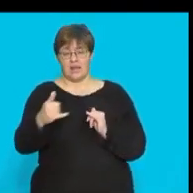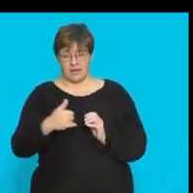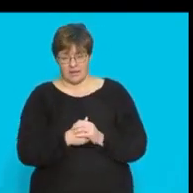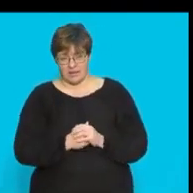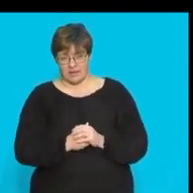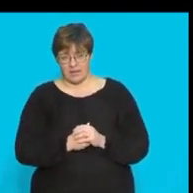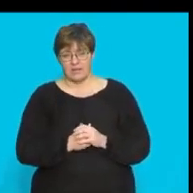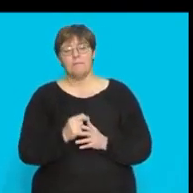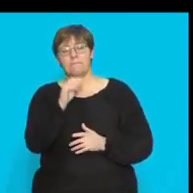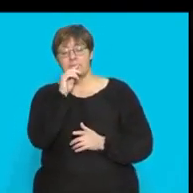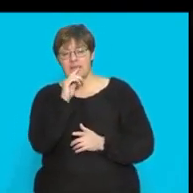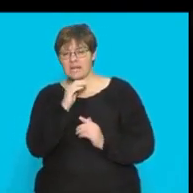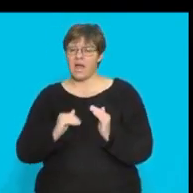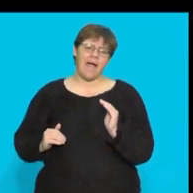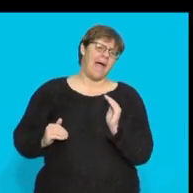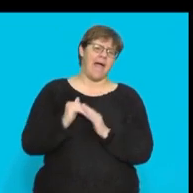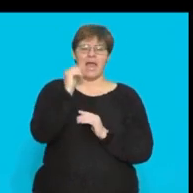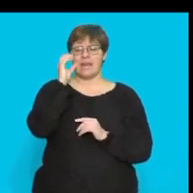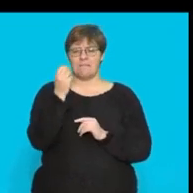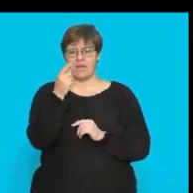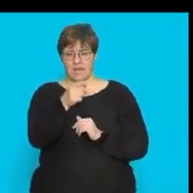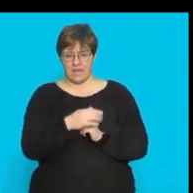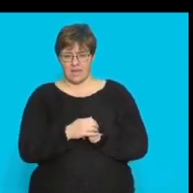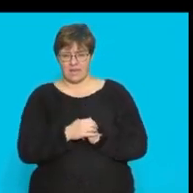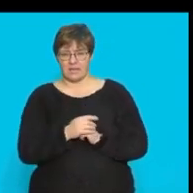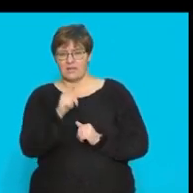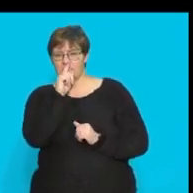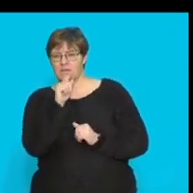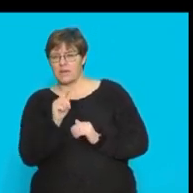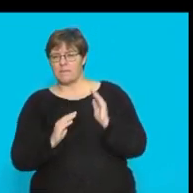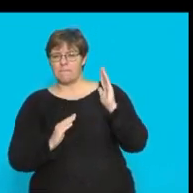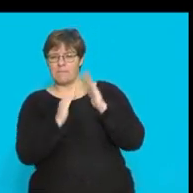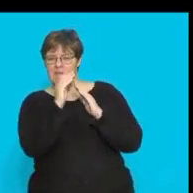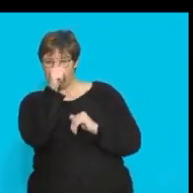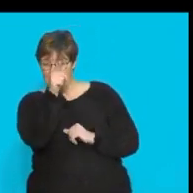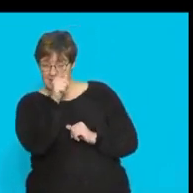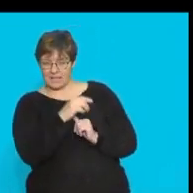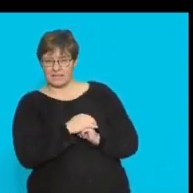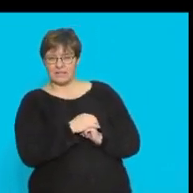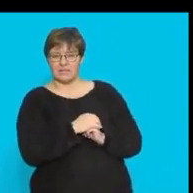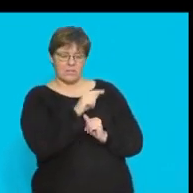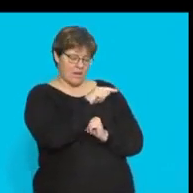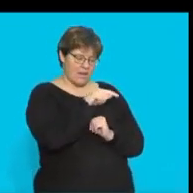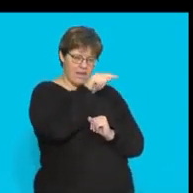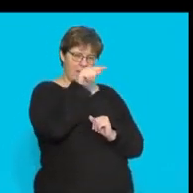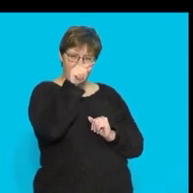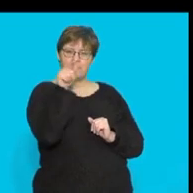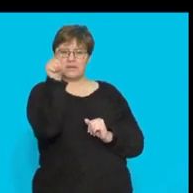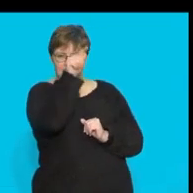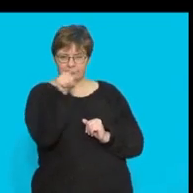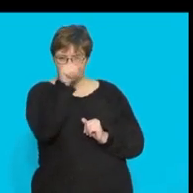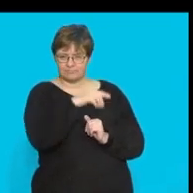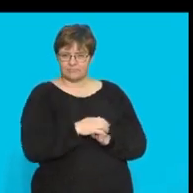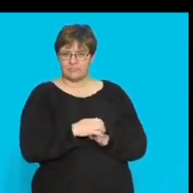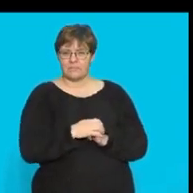go to the highest number of cases. So that's the peak of the graph. So that's going to be over here. And we take